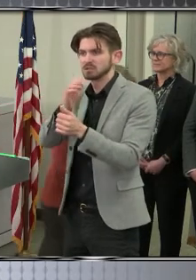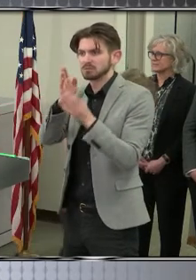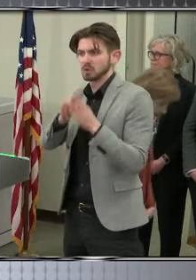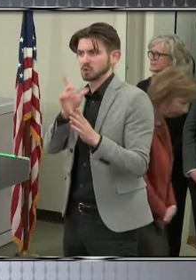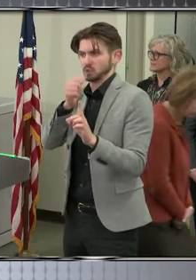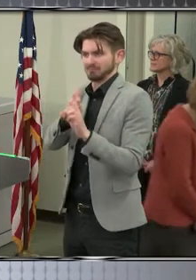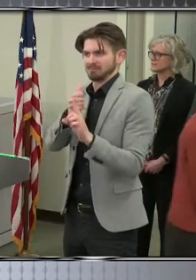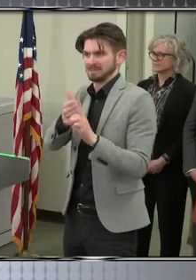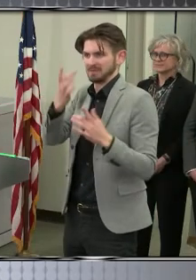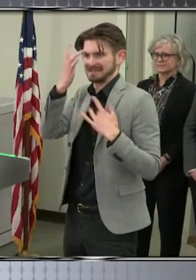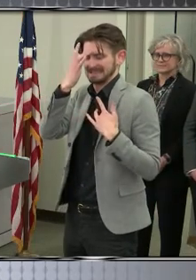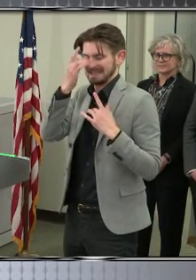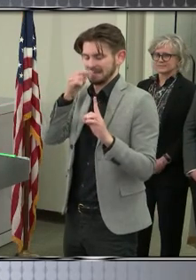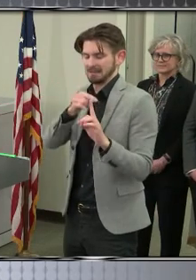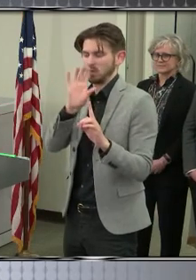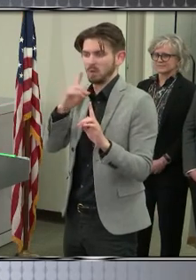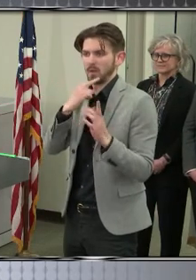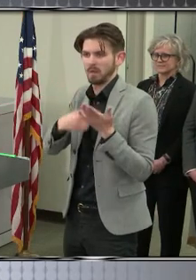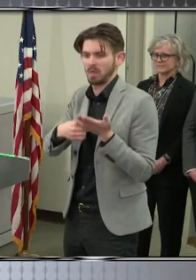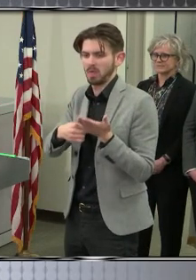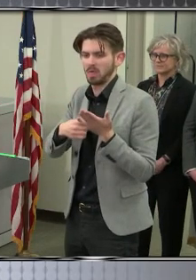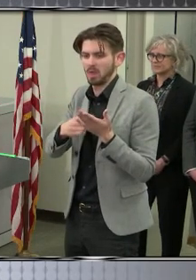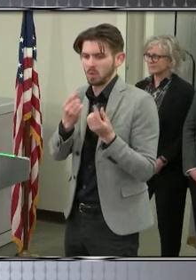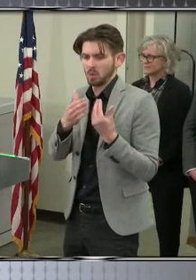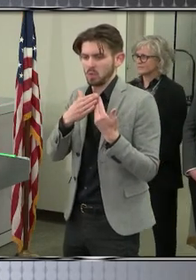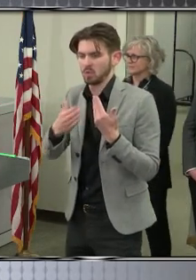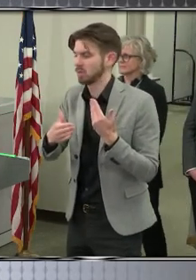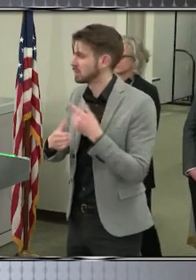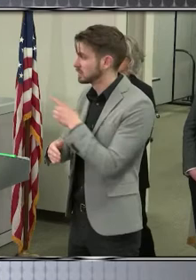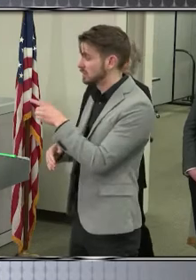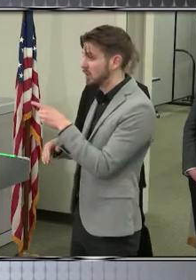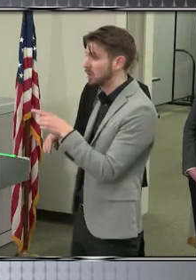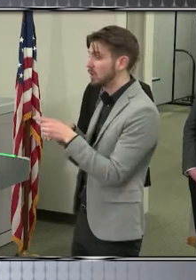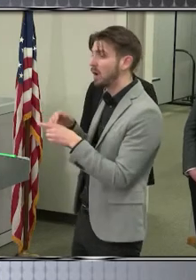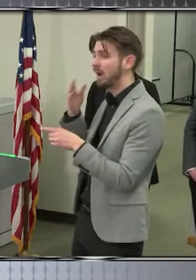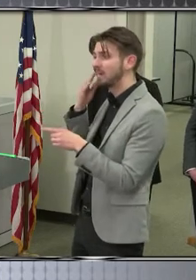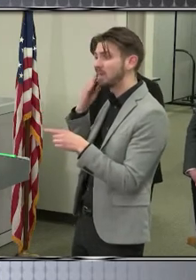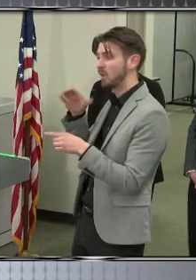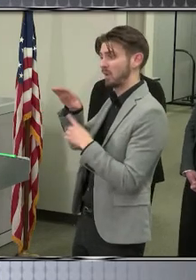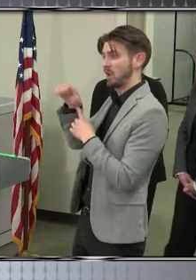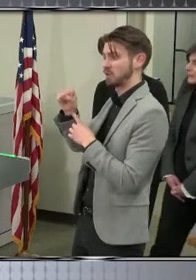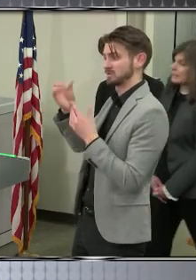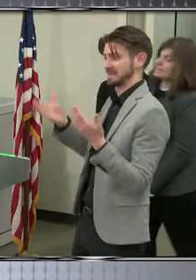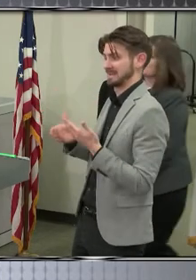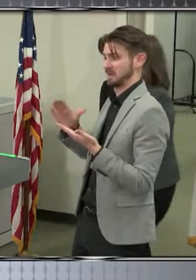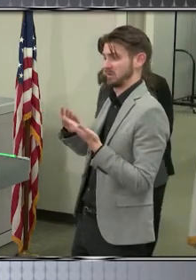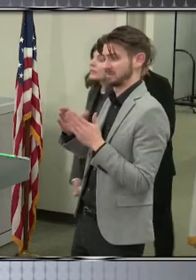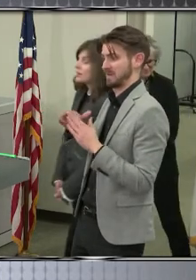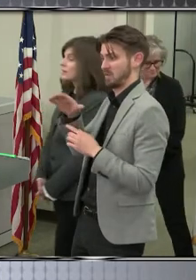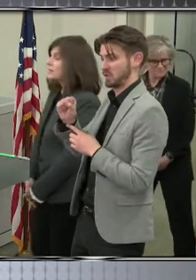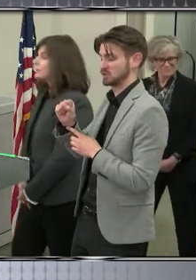So we have no confirmed cases in Colorado Springs, but have we done any testing?